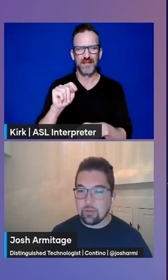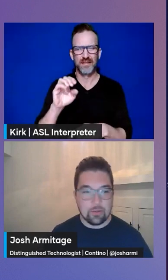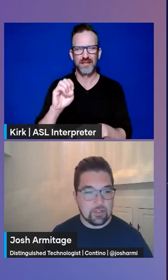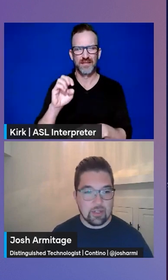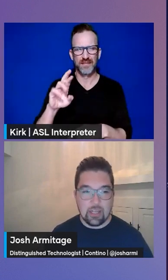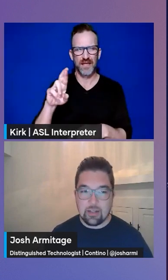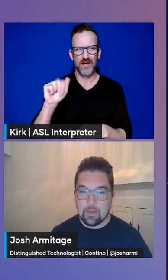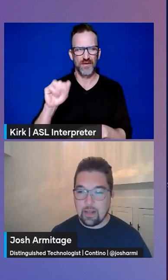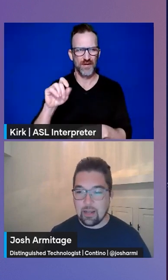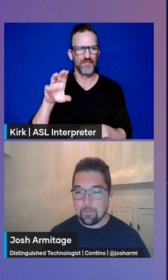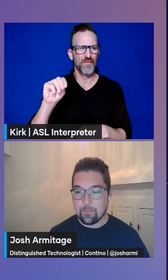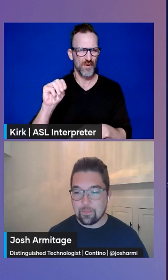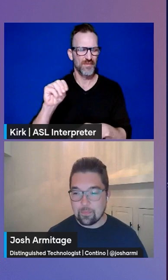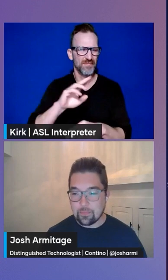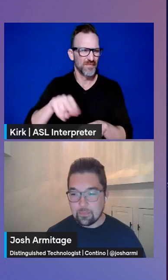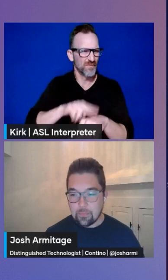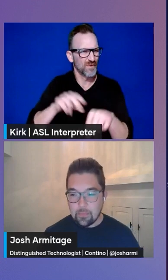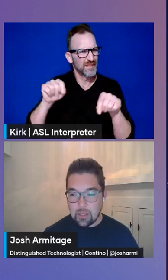Hashi Talks at the end of the day.